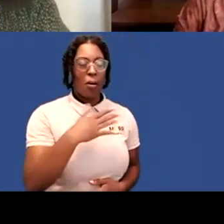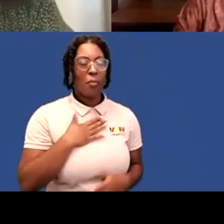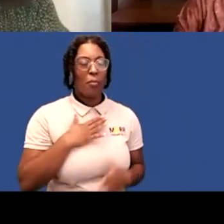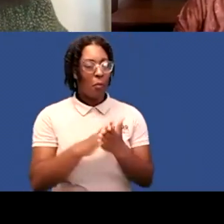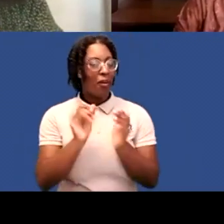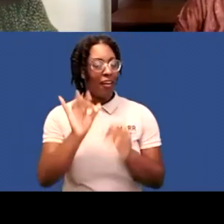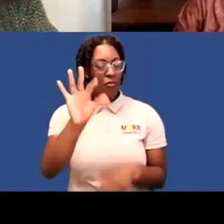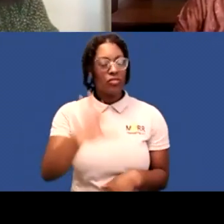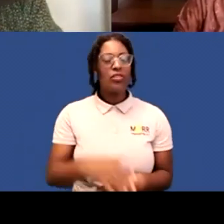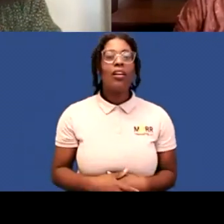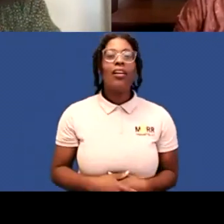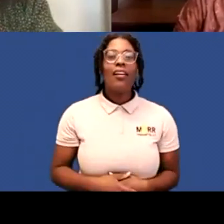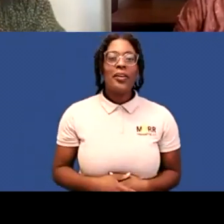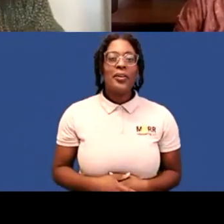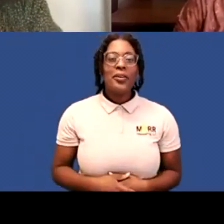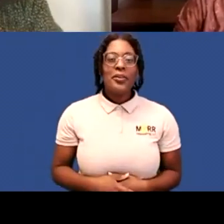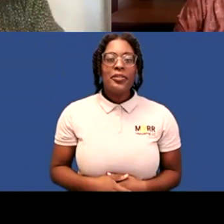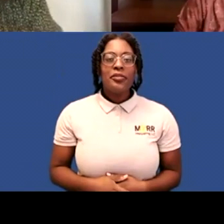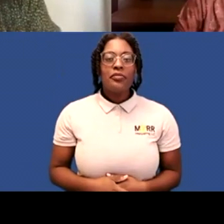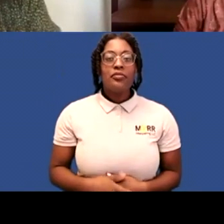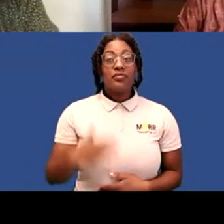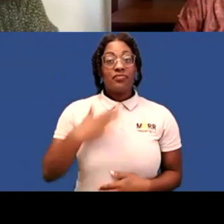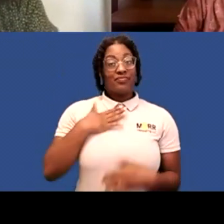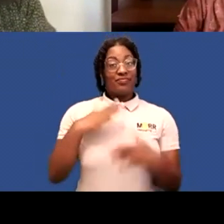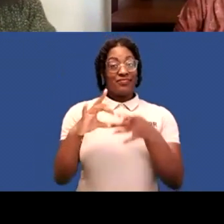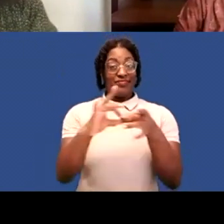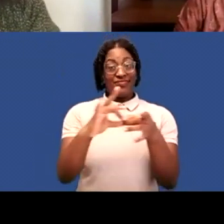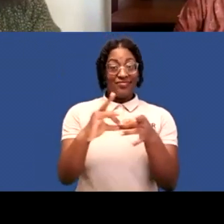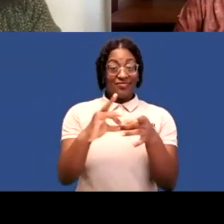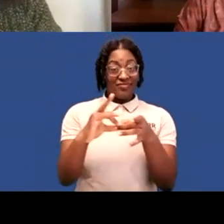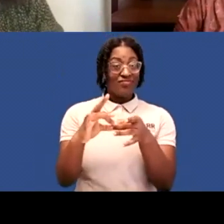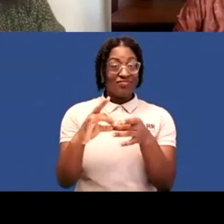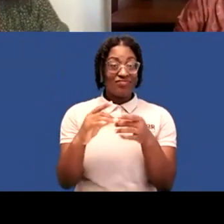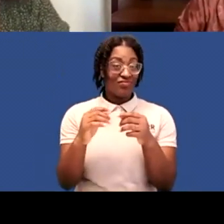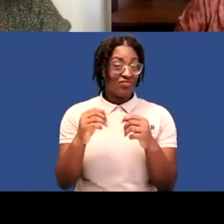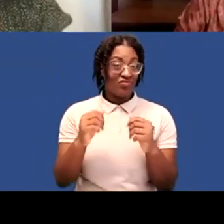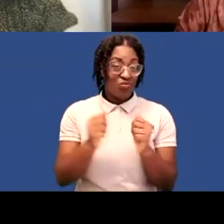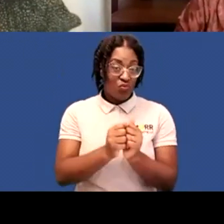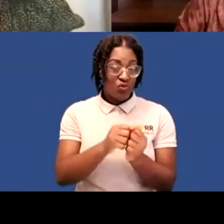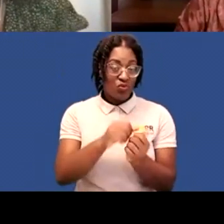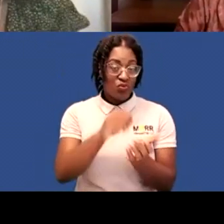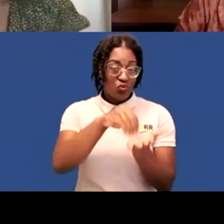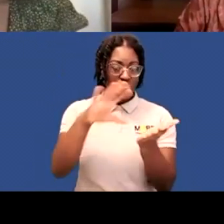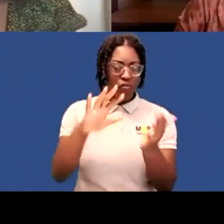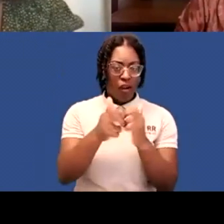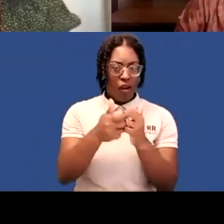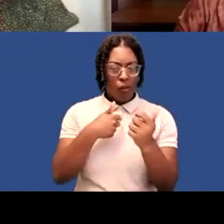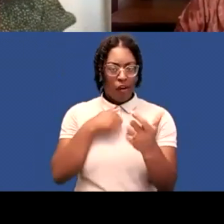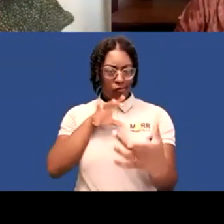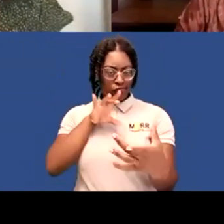Relationship, my relationship that I form with my students is